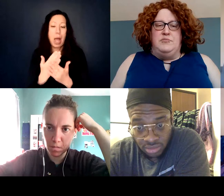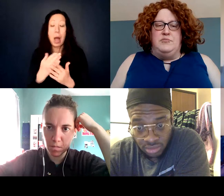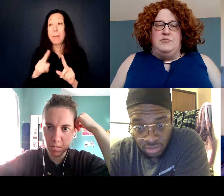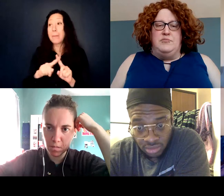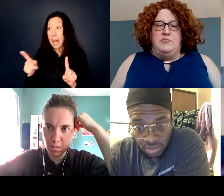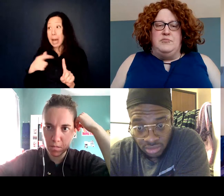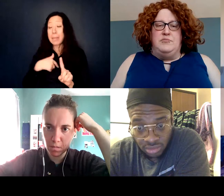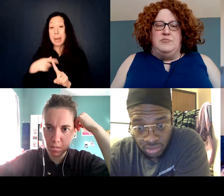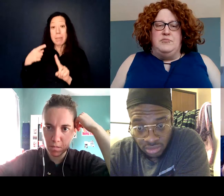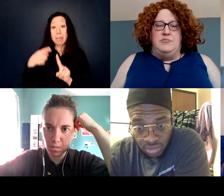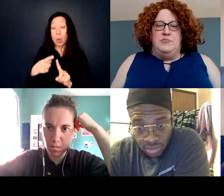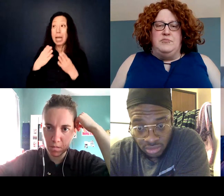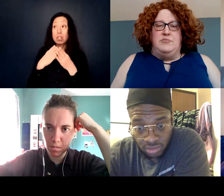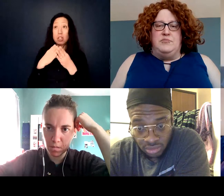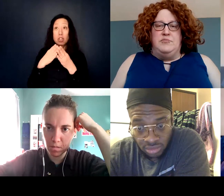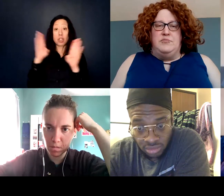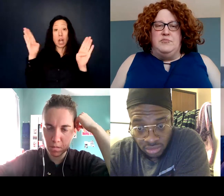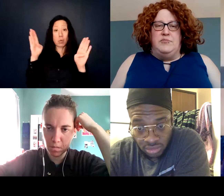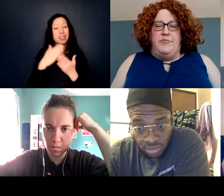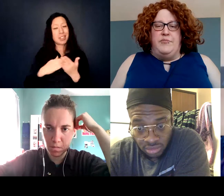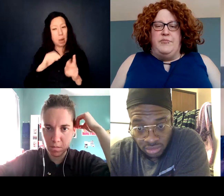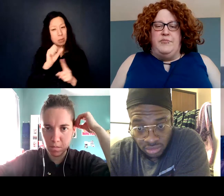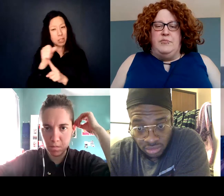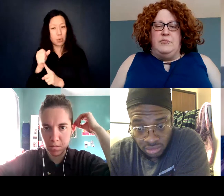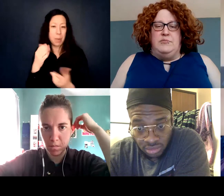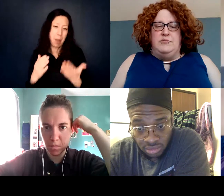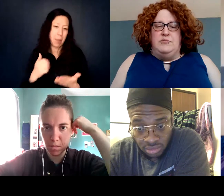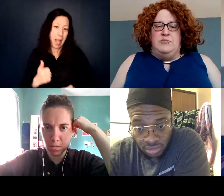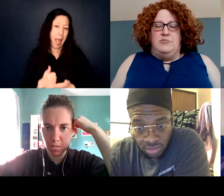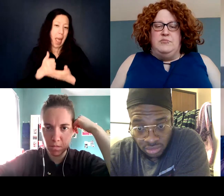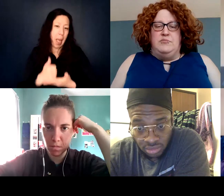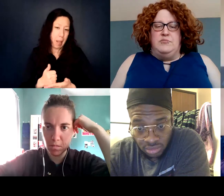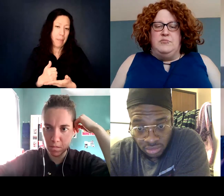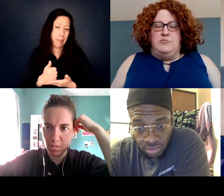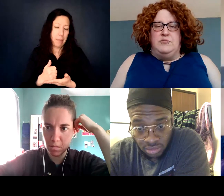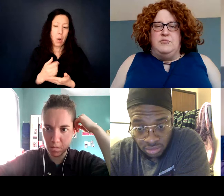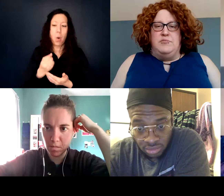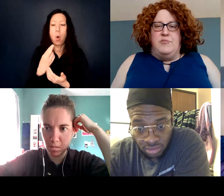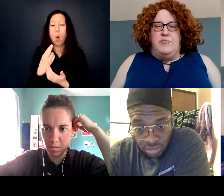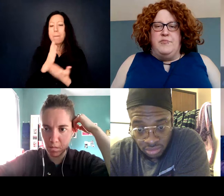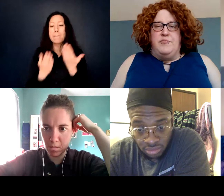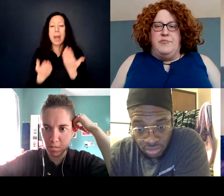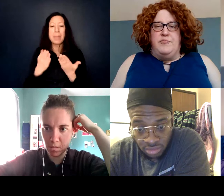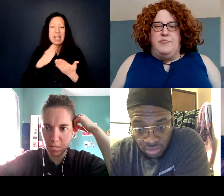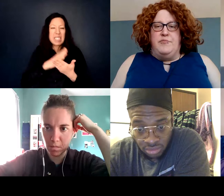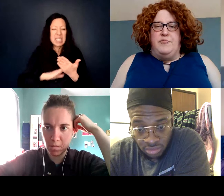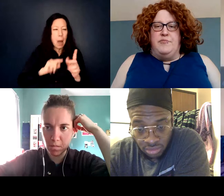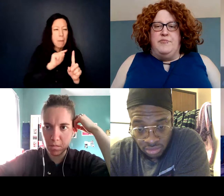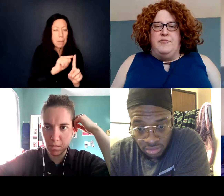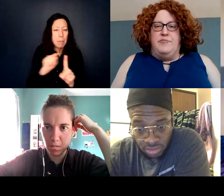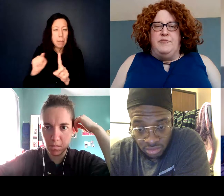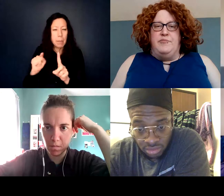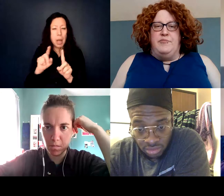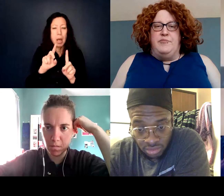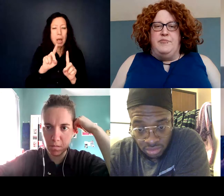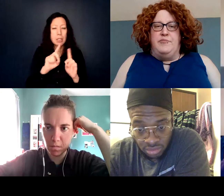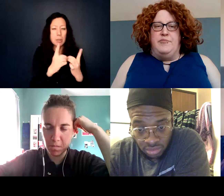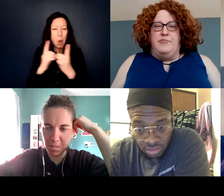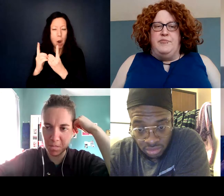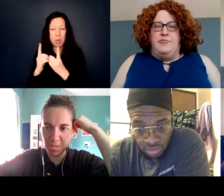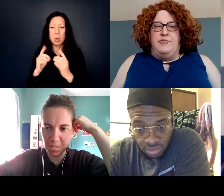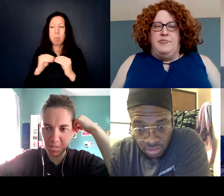be situations where it really helps, or we may get into certain departments that are going to be more resistant. We're bringing in a cis